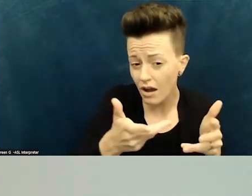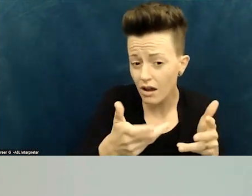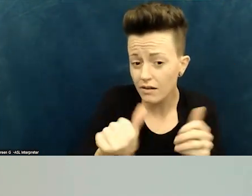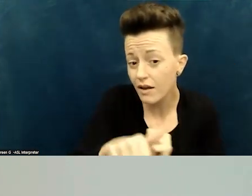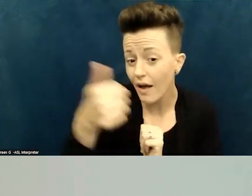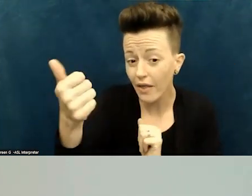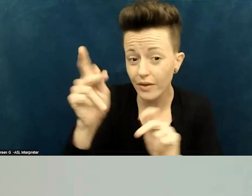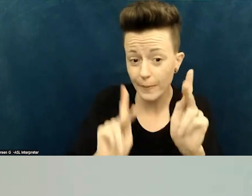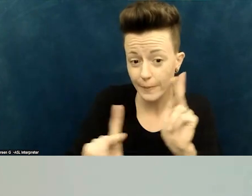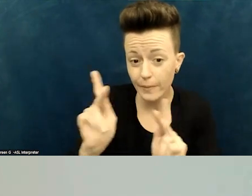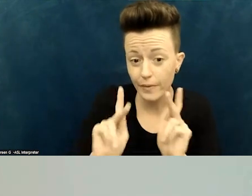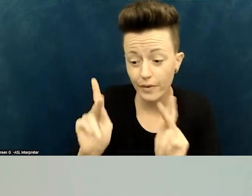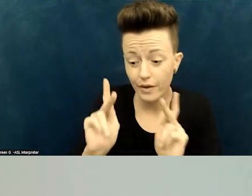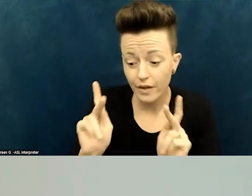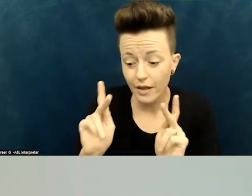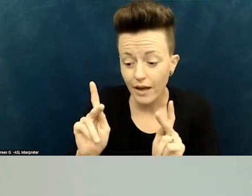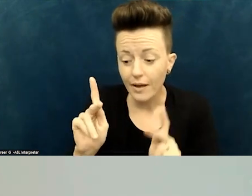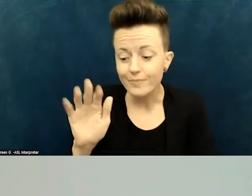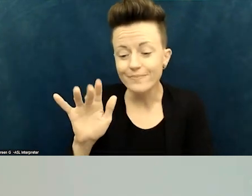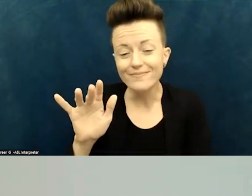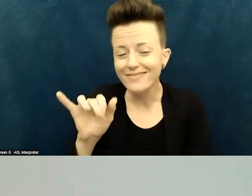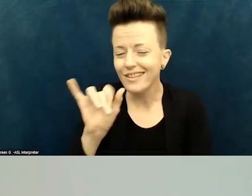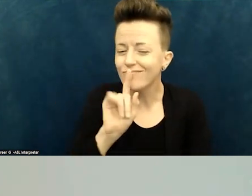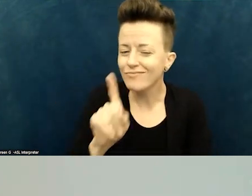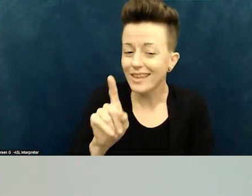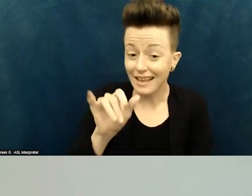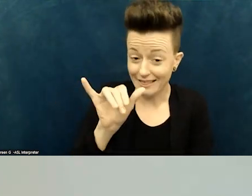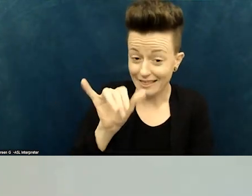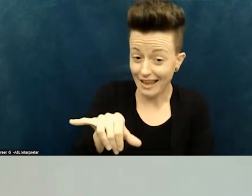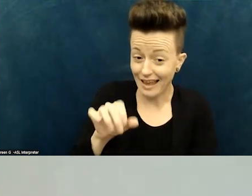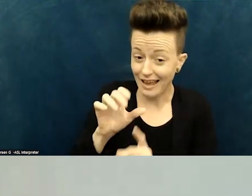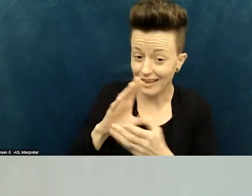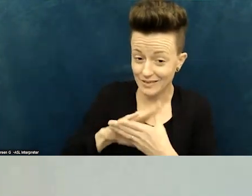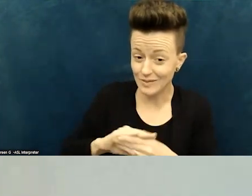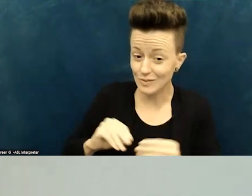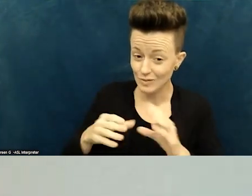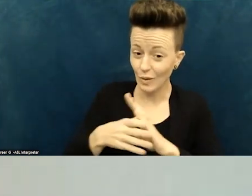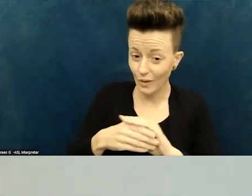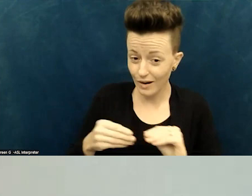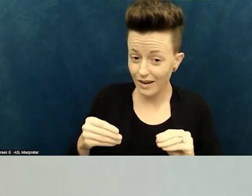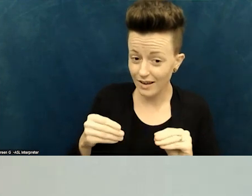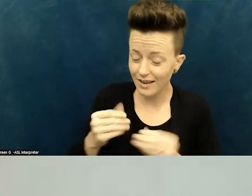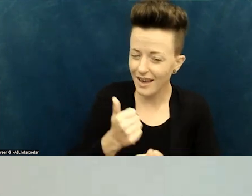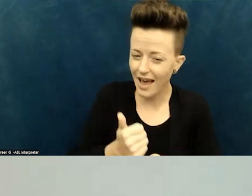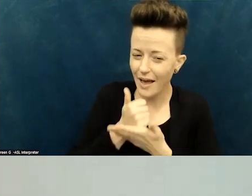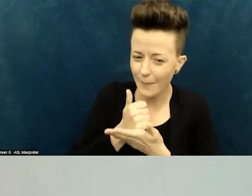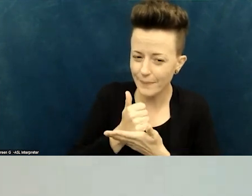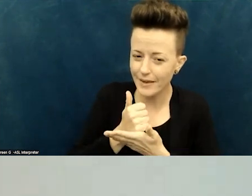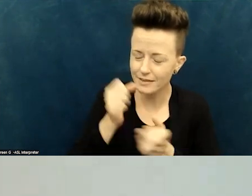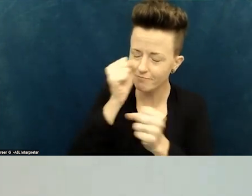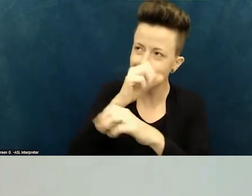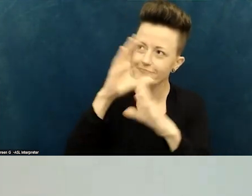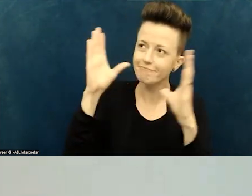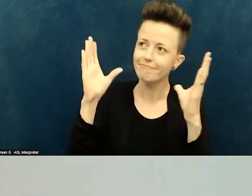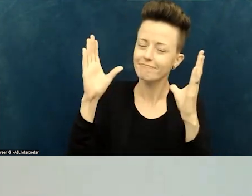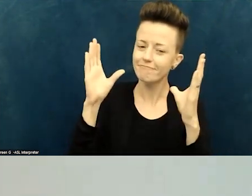Like that incident really helped me to when I see other people that